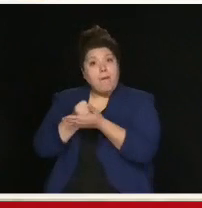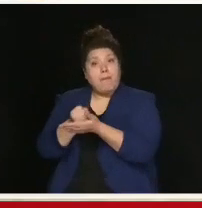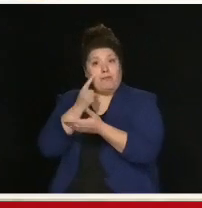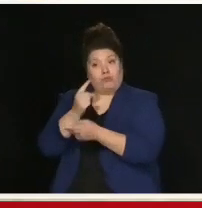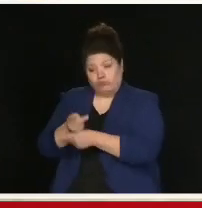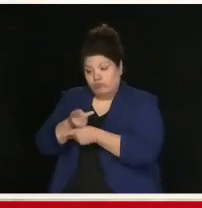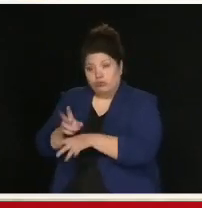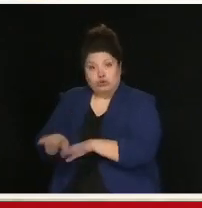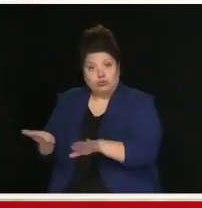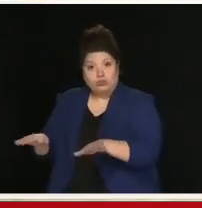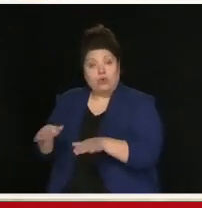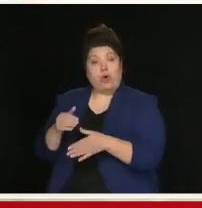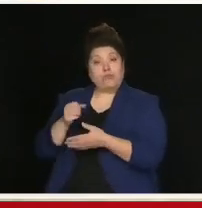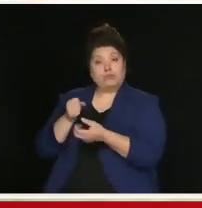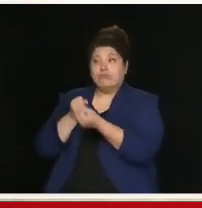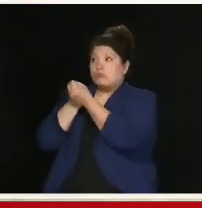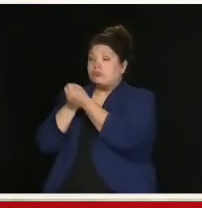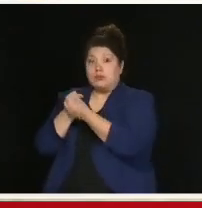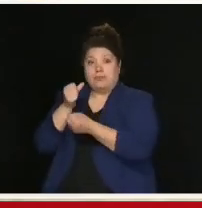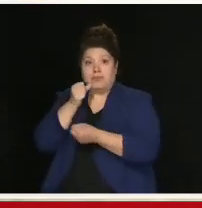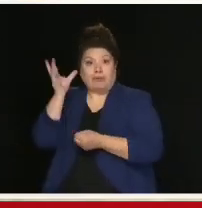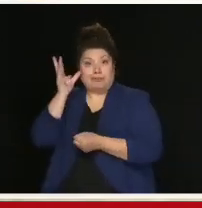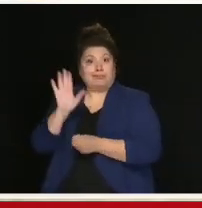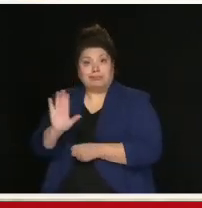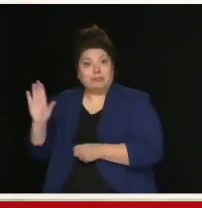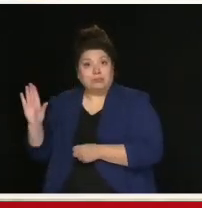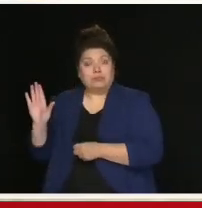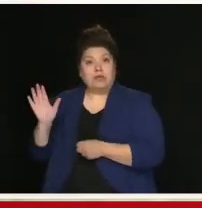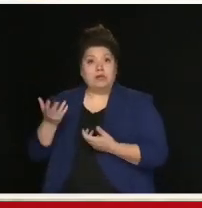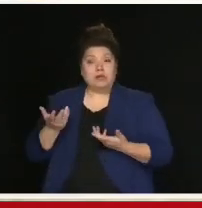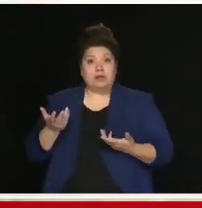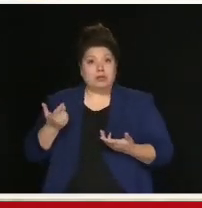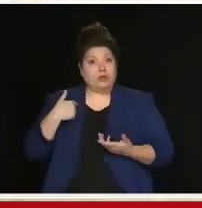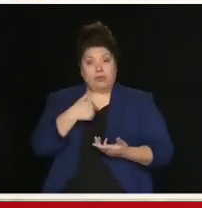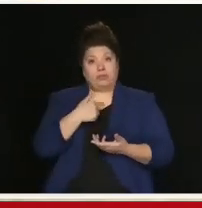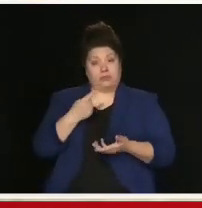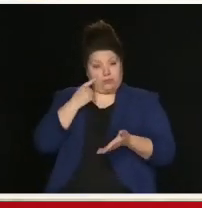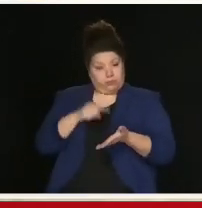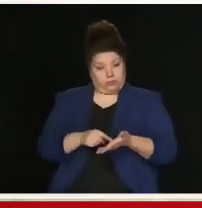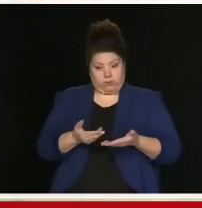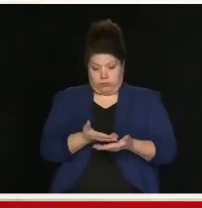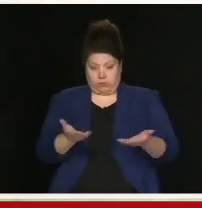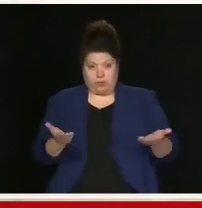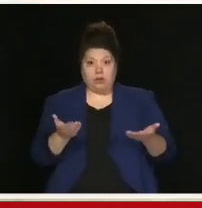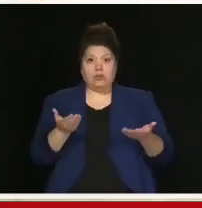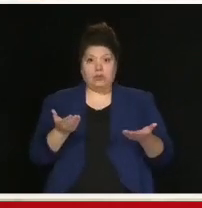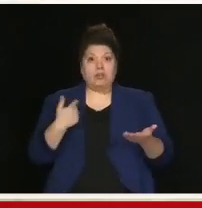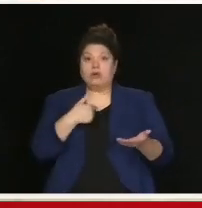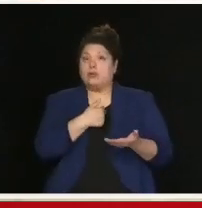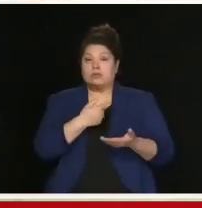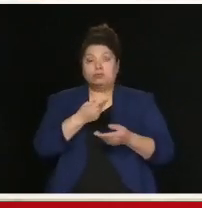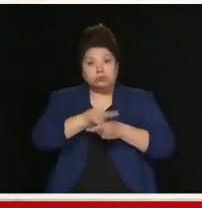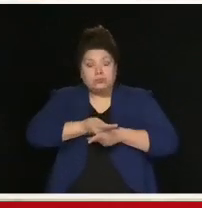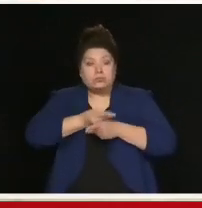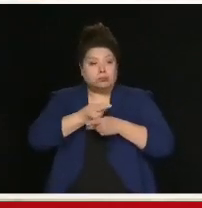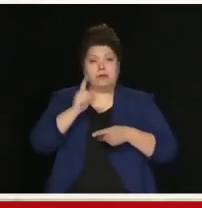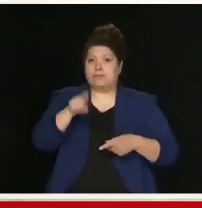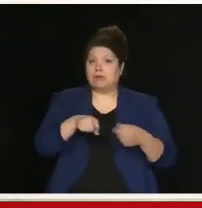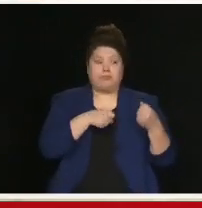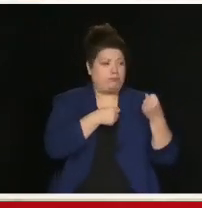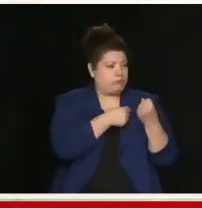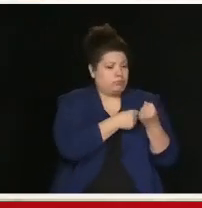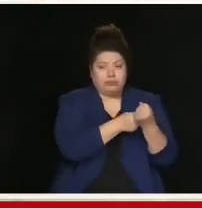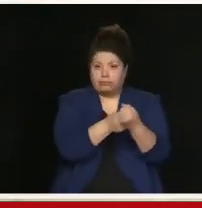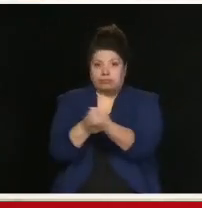their parents. And we're in a situation where we must help people in order to allow them